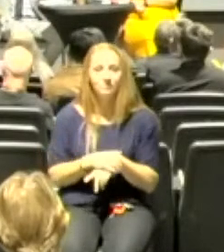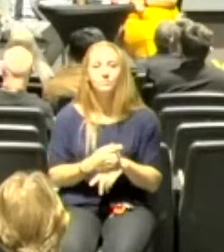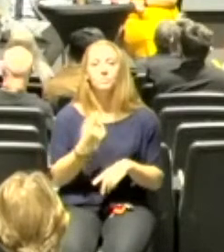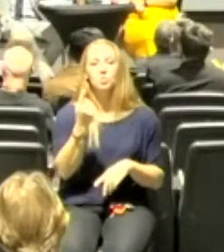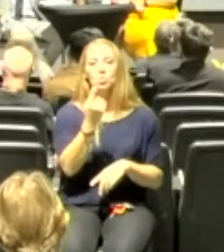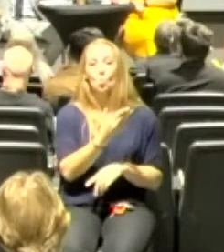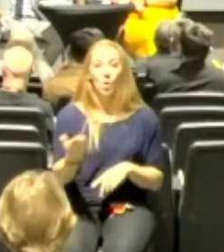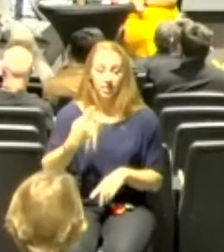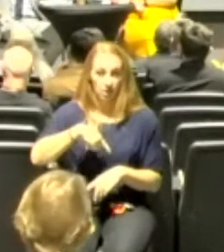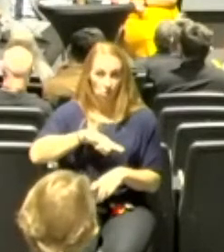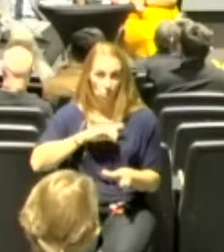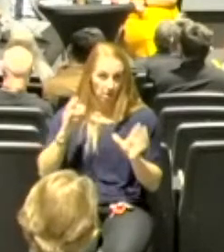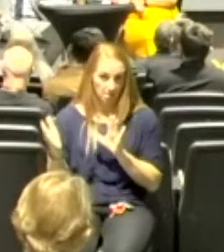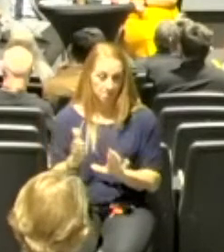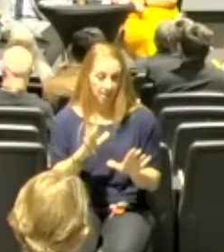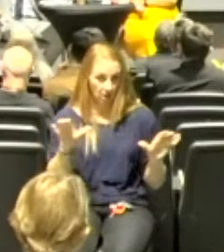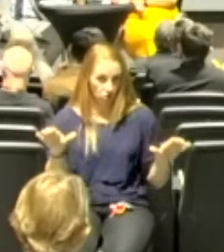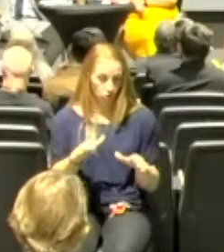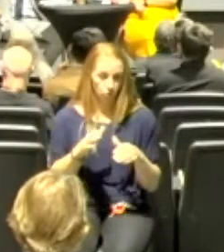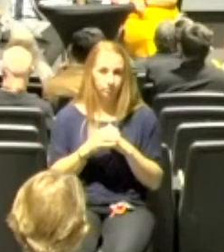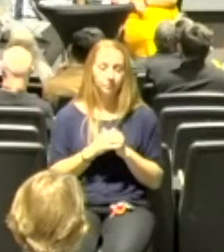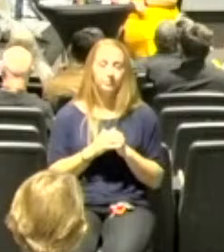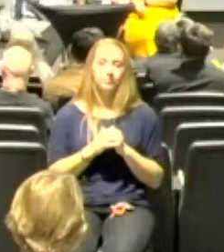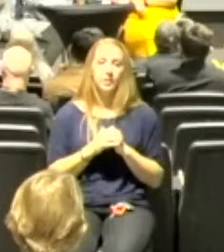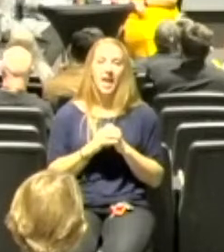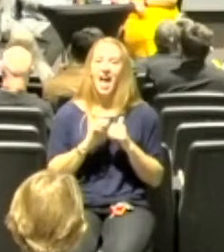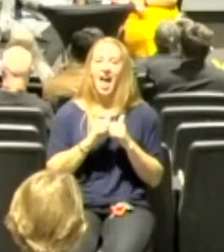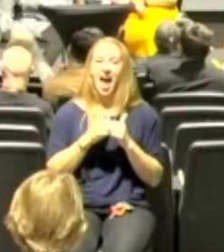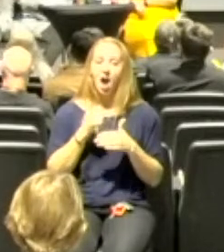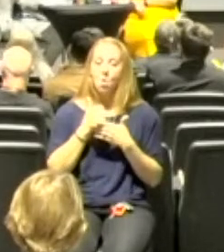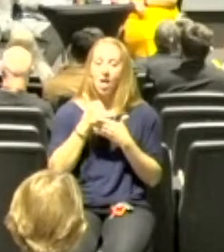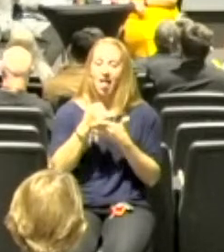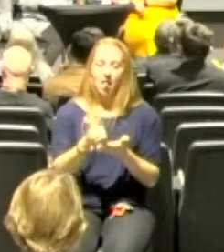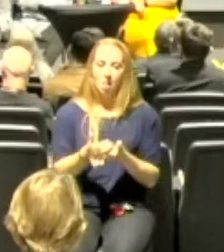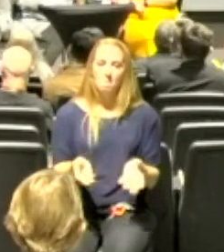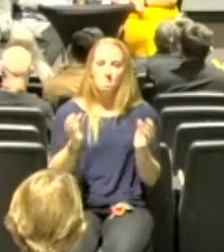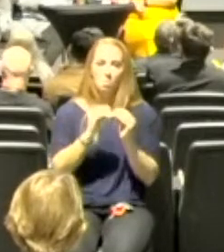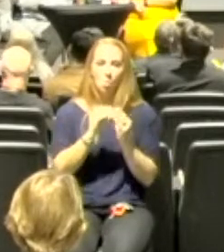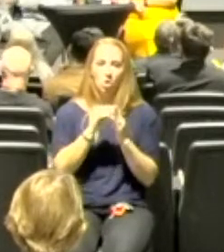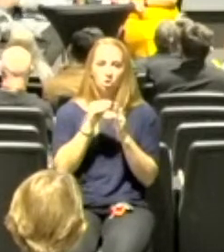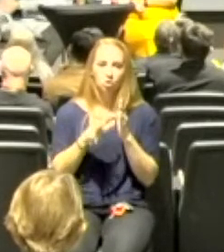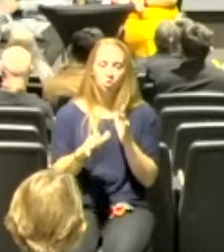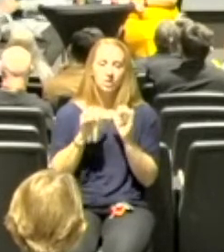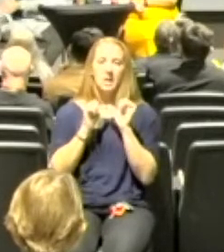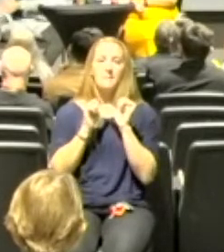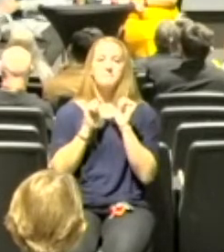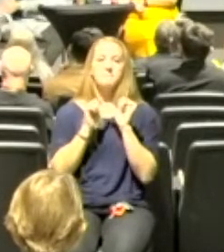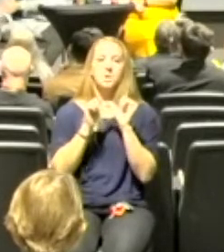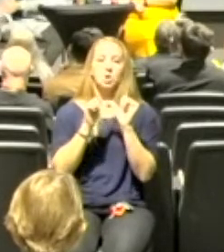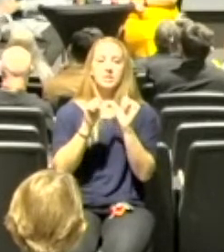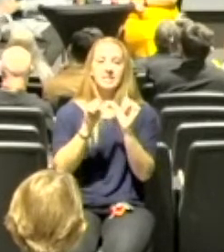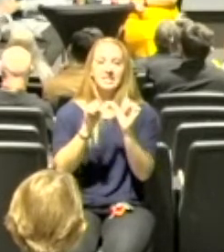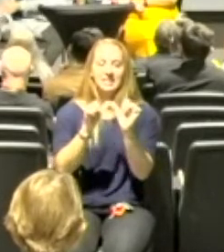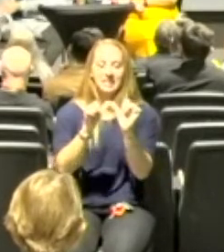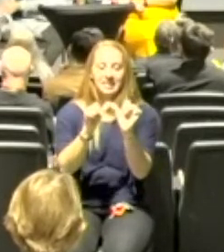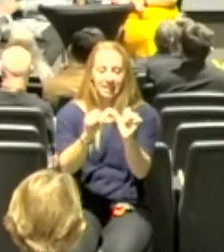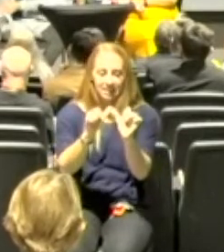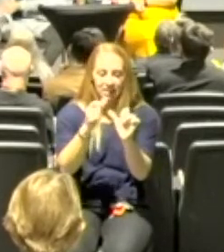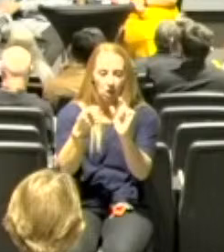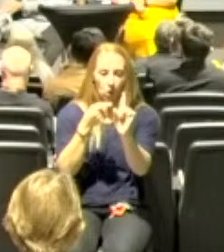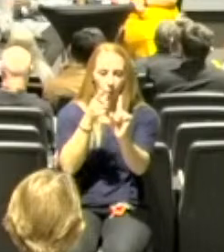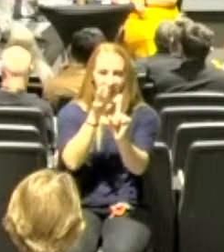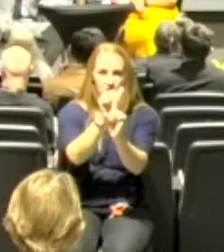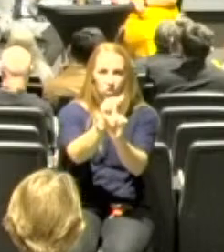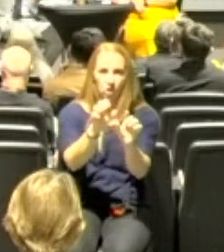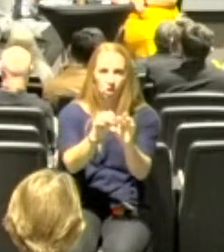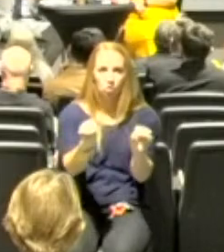really work on in the coming year, and we have been working on, is how can we help more of those students persist and get to that degree?